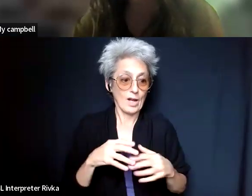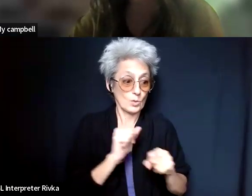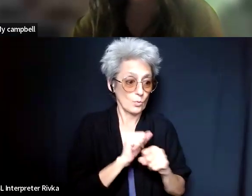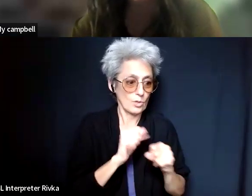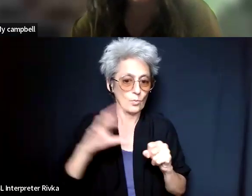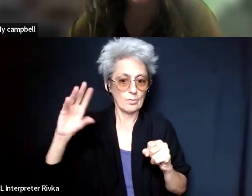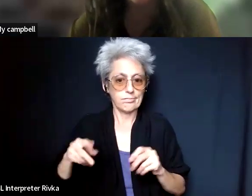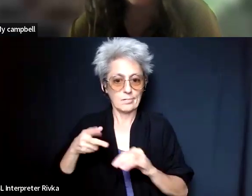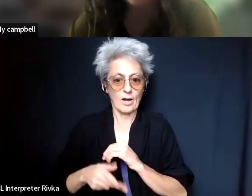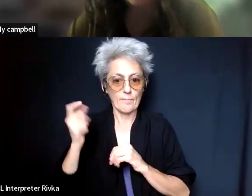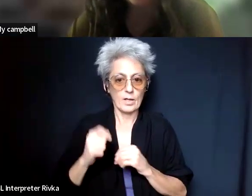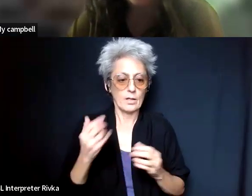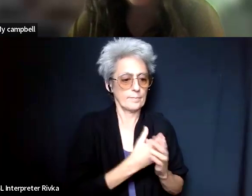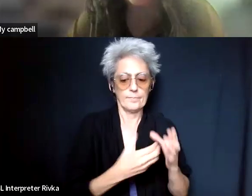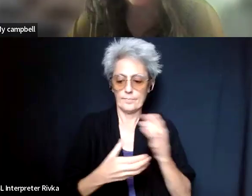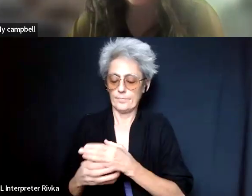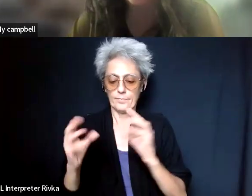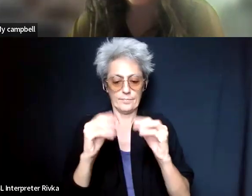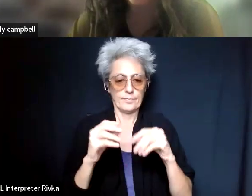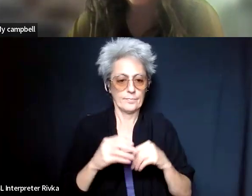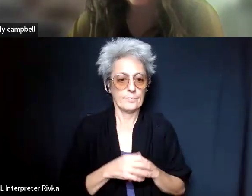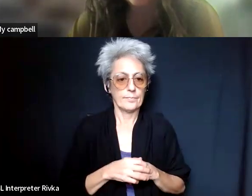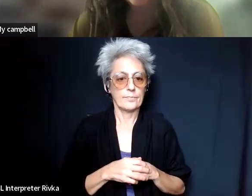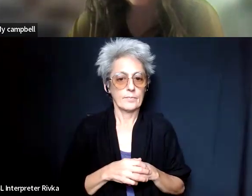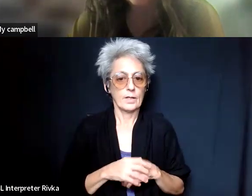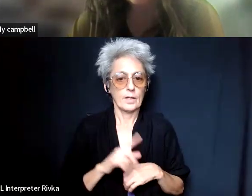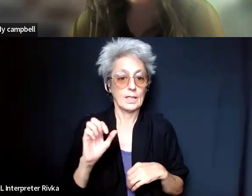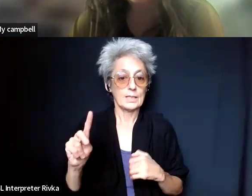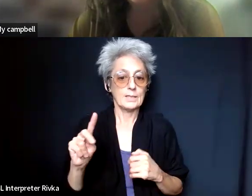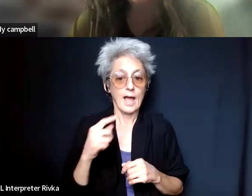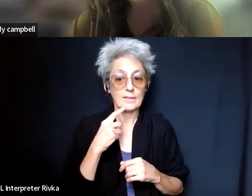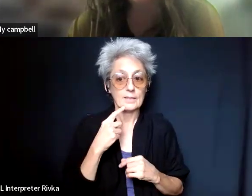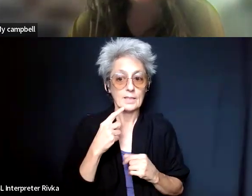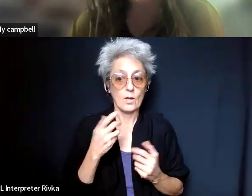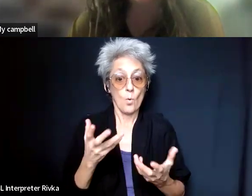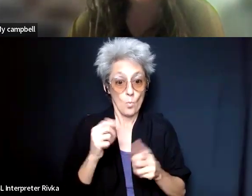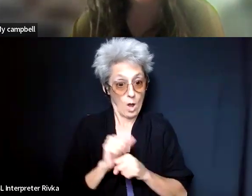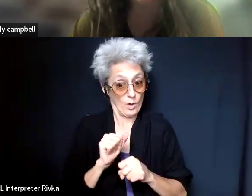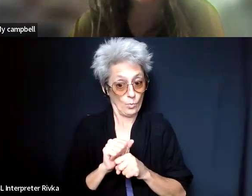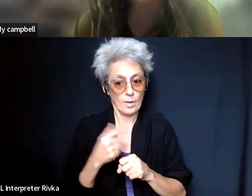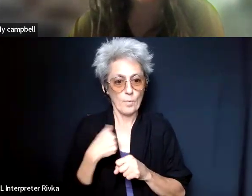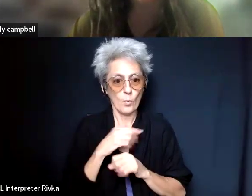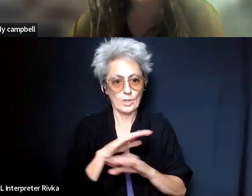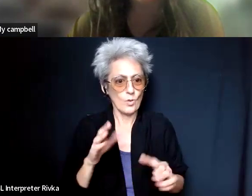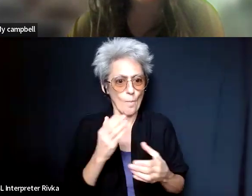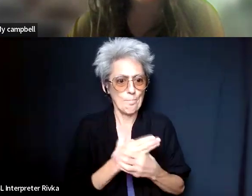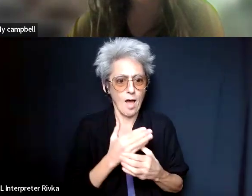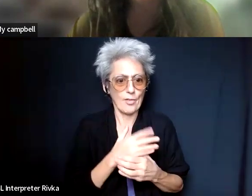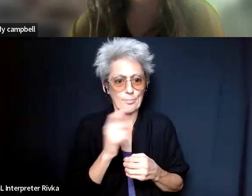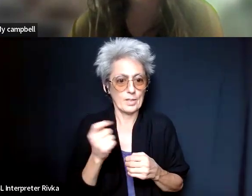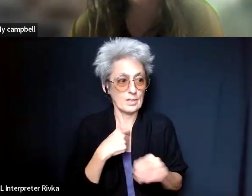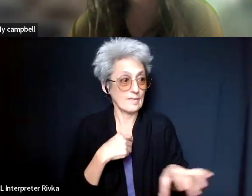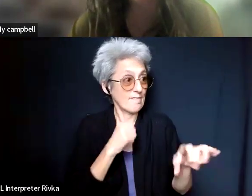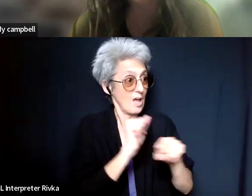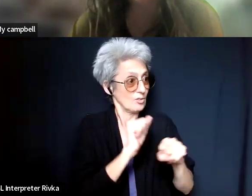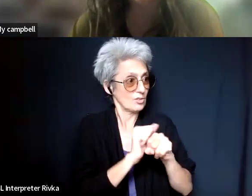I know That was a lot. self-included, like Zach saying, that want to work, but we don't even pursue it because we'll lose our benefits.